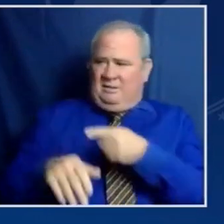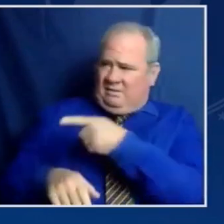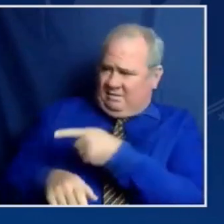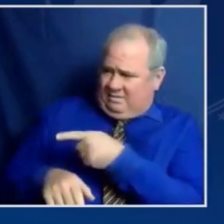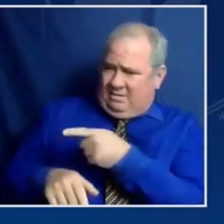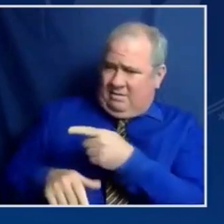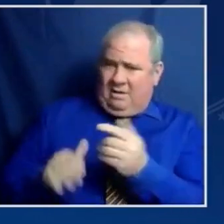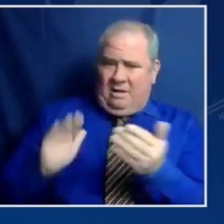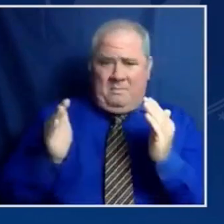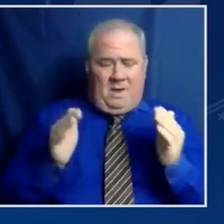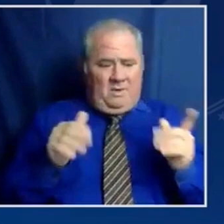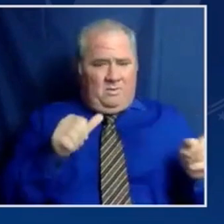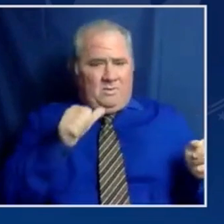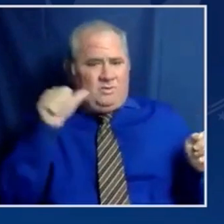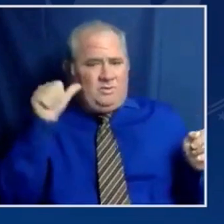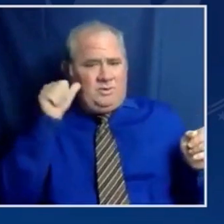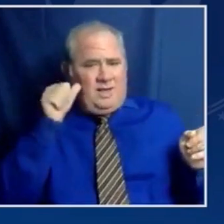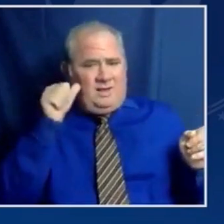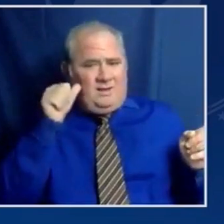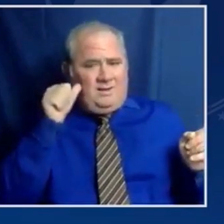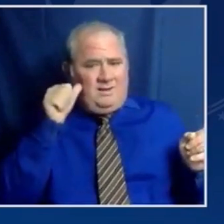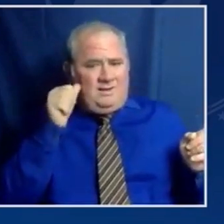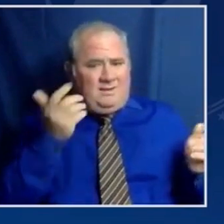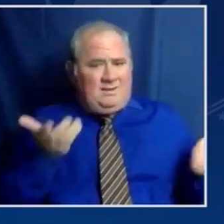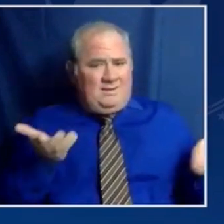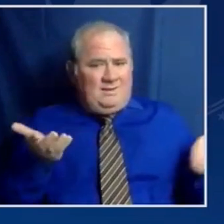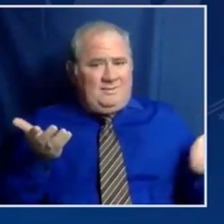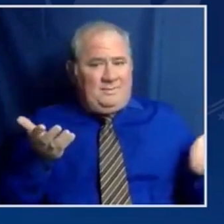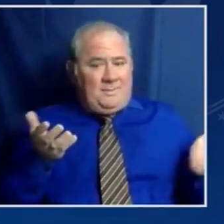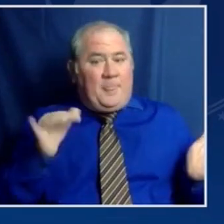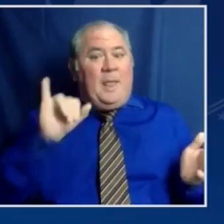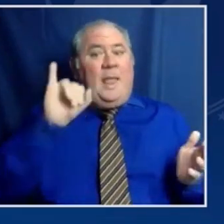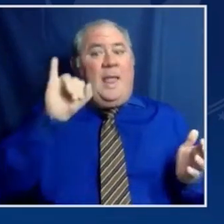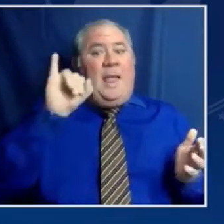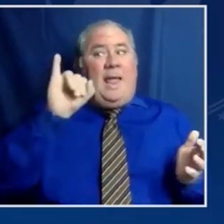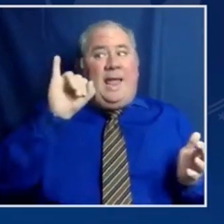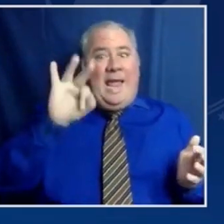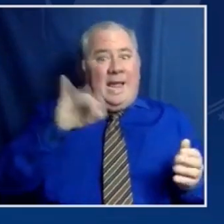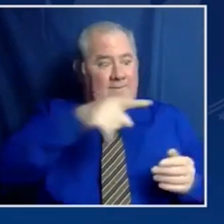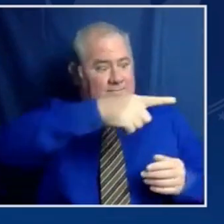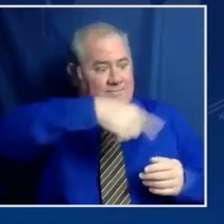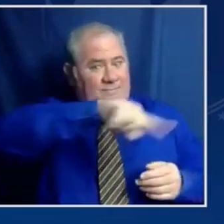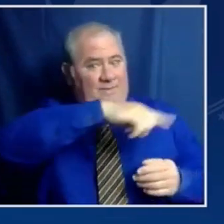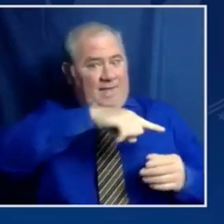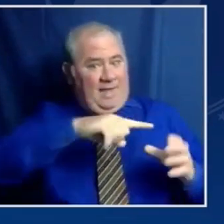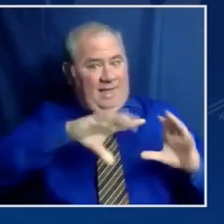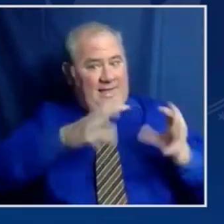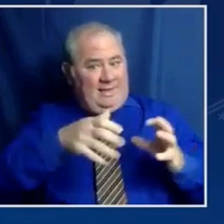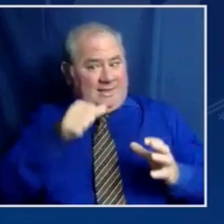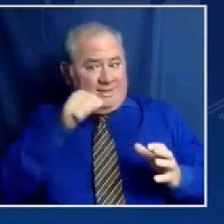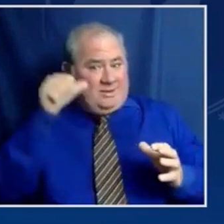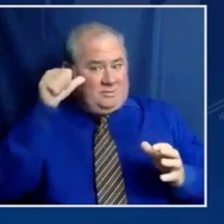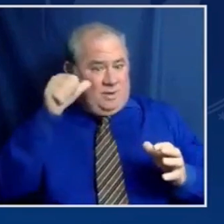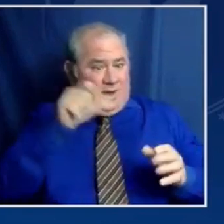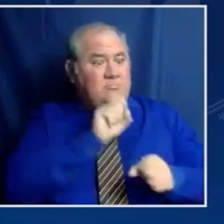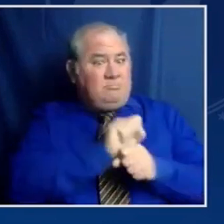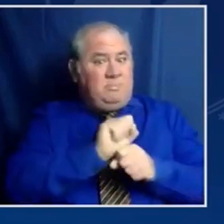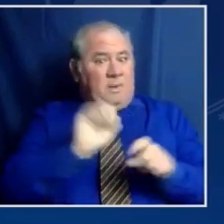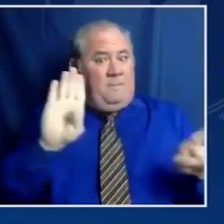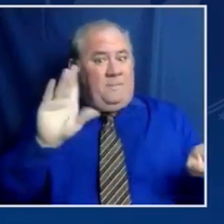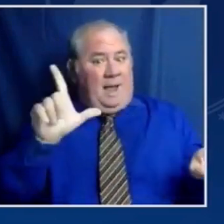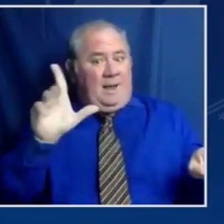fair. No one can tell me that if had been a group of Black Lives Matter protesting